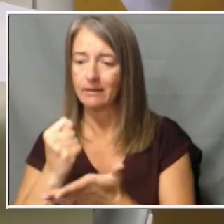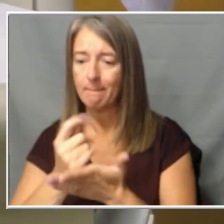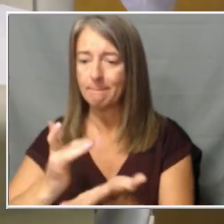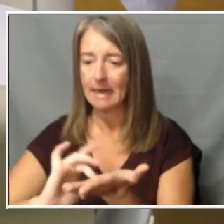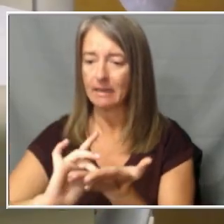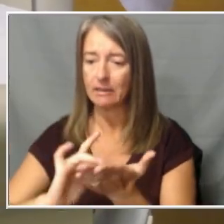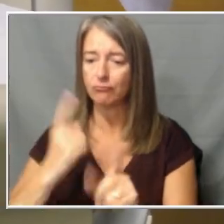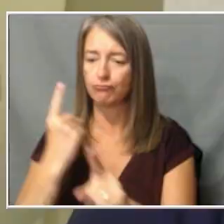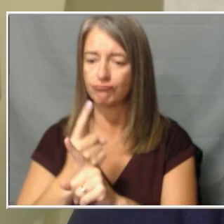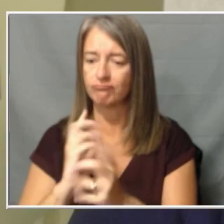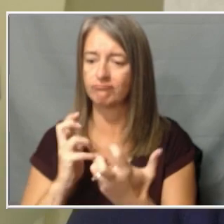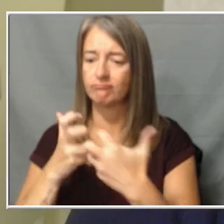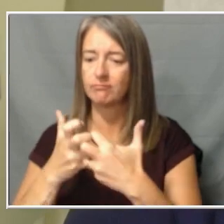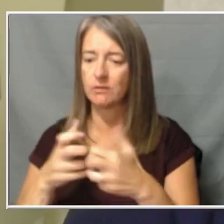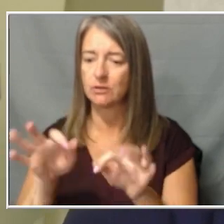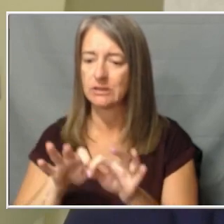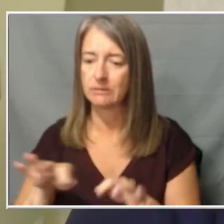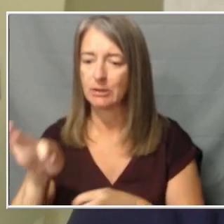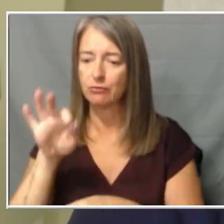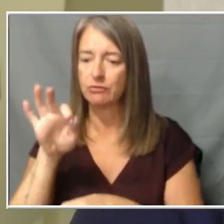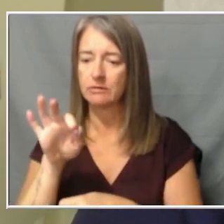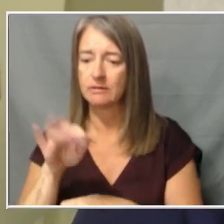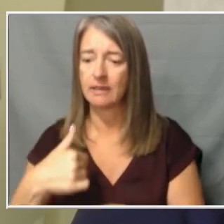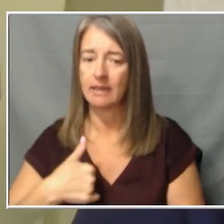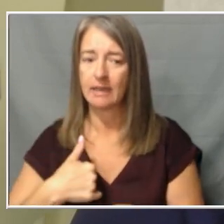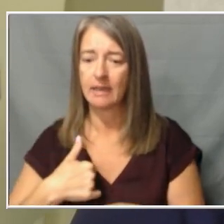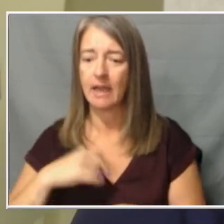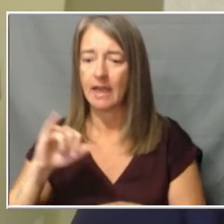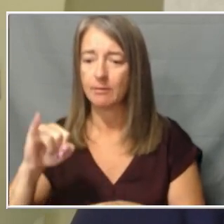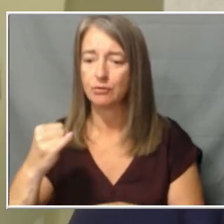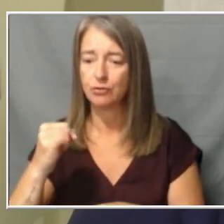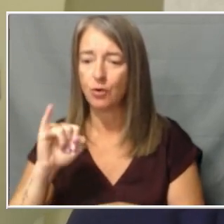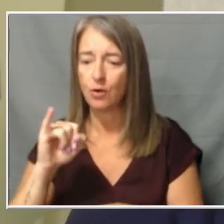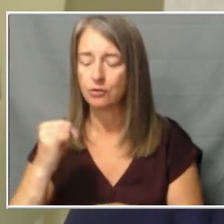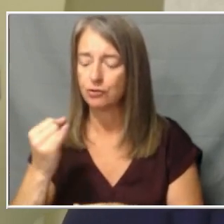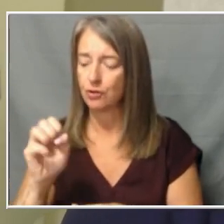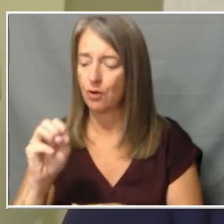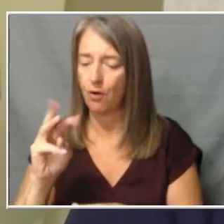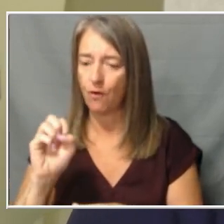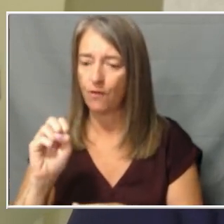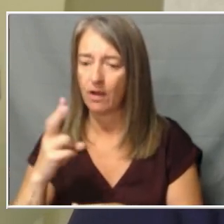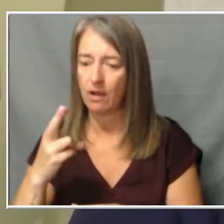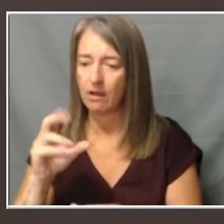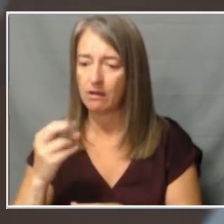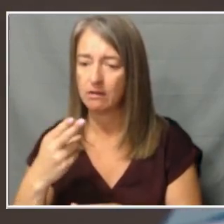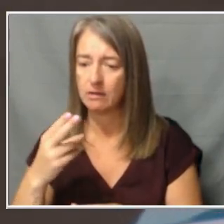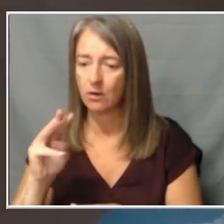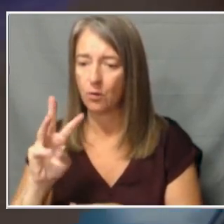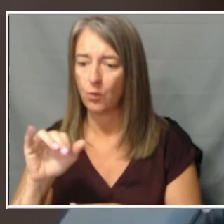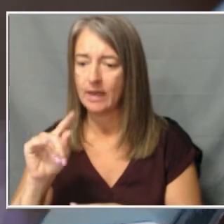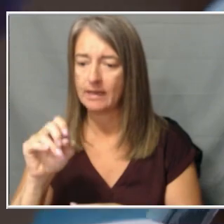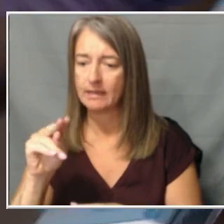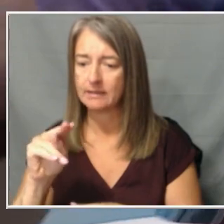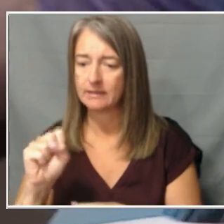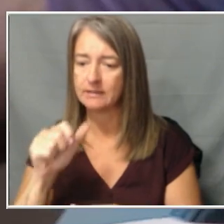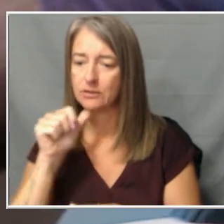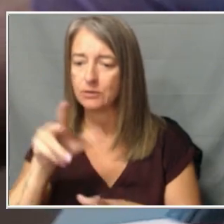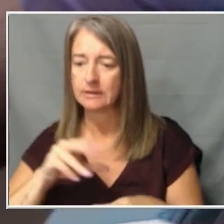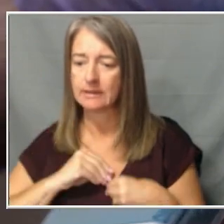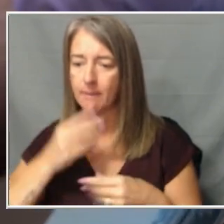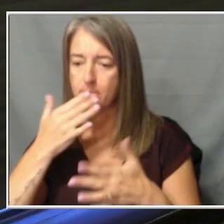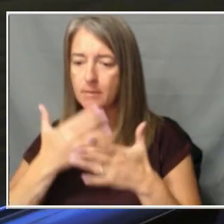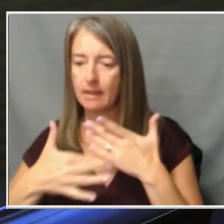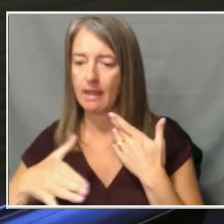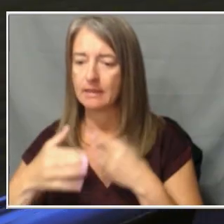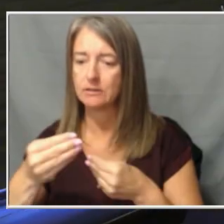but also spiritually. Because I am one of Jehovah's Witnesses and I don't take blood transfusions. With Sydney's beliefs as a Jehovah's